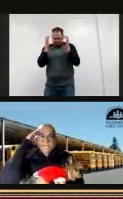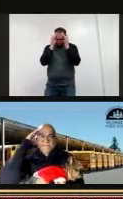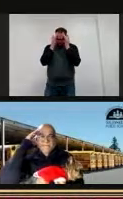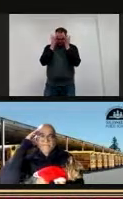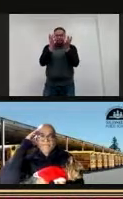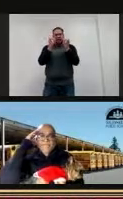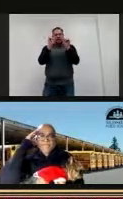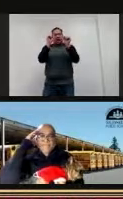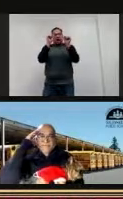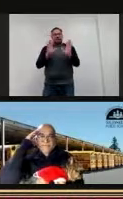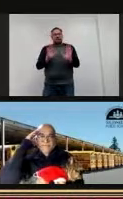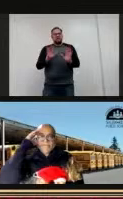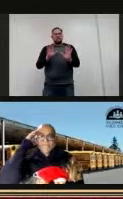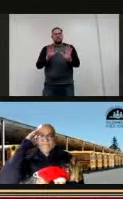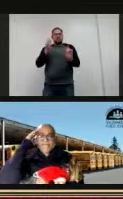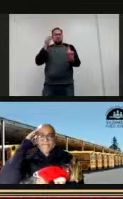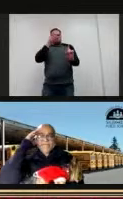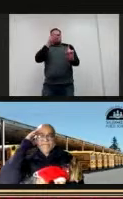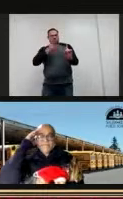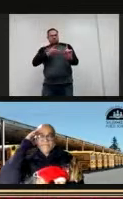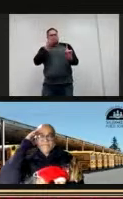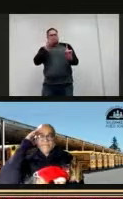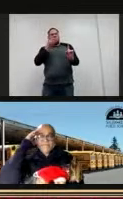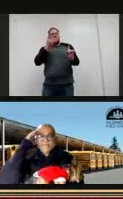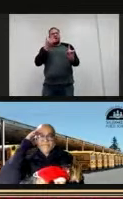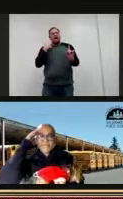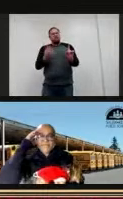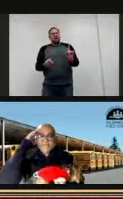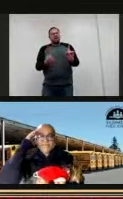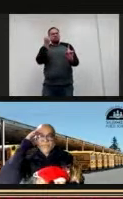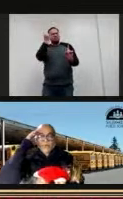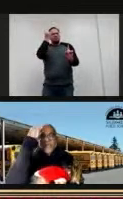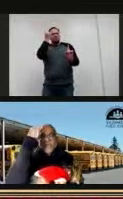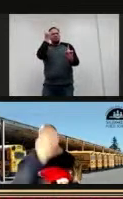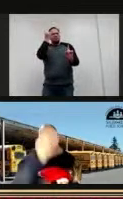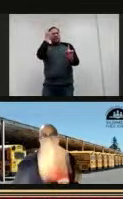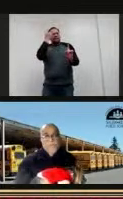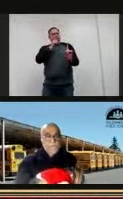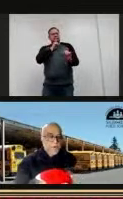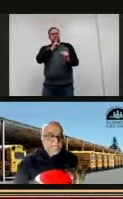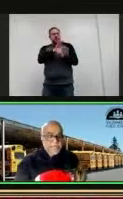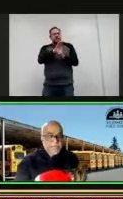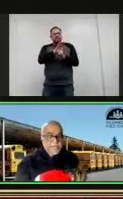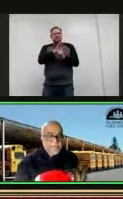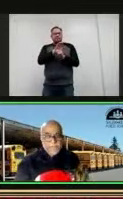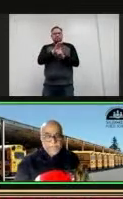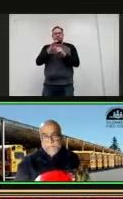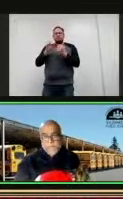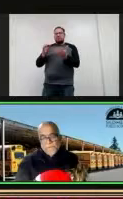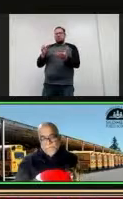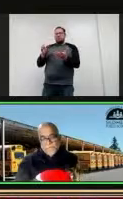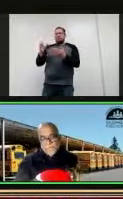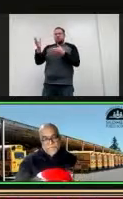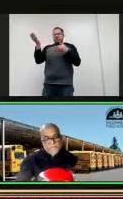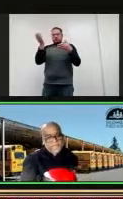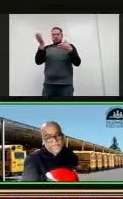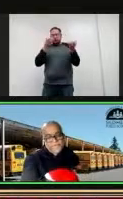amazing candidate, to have an understanding and commitment. Okay. All right. To serving